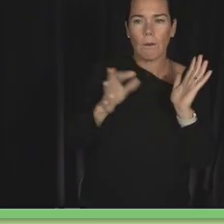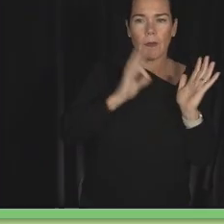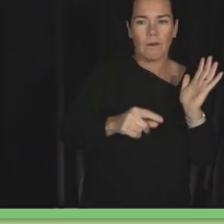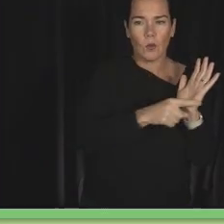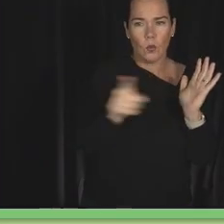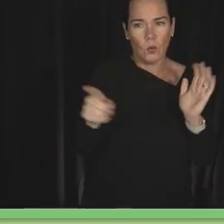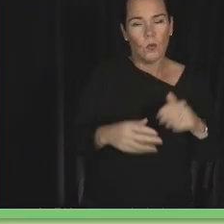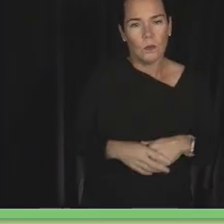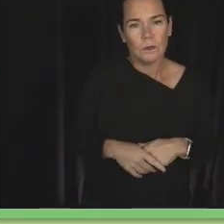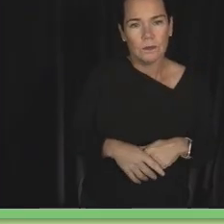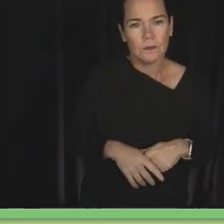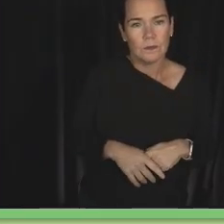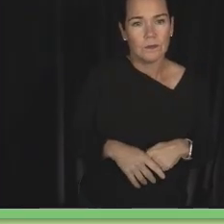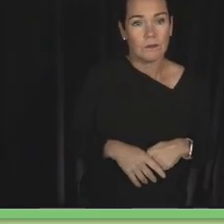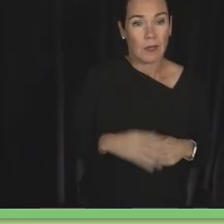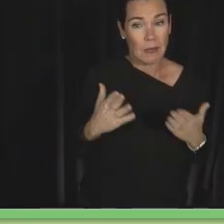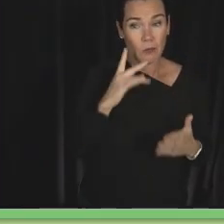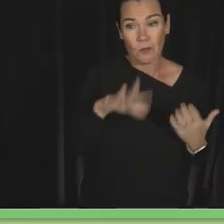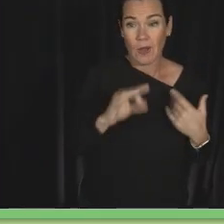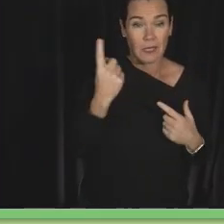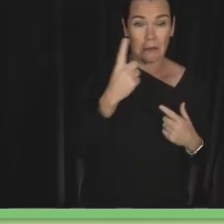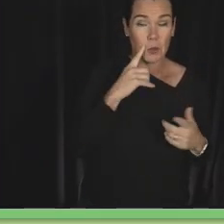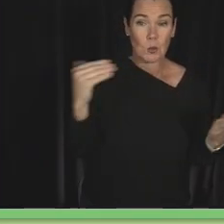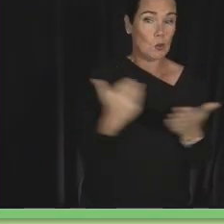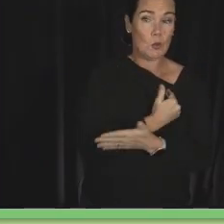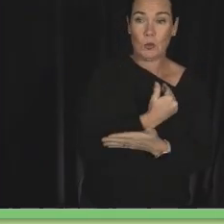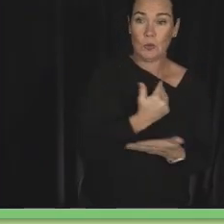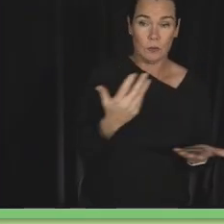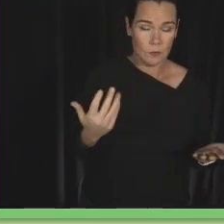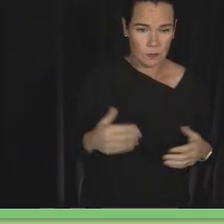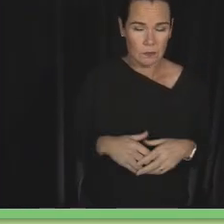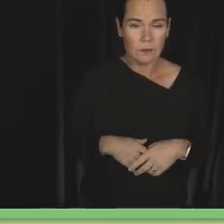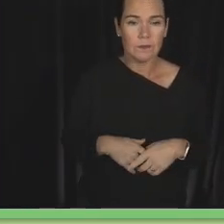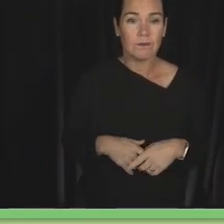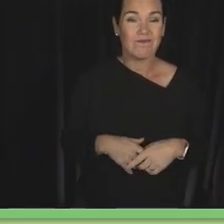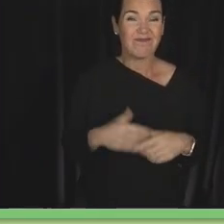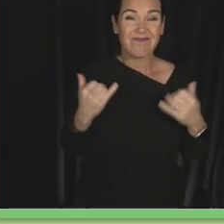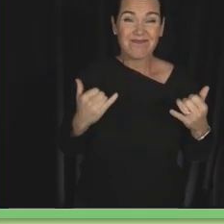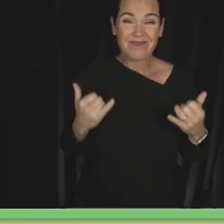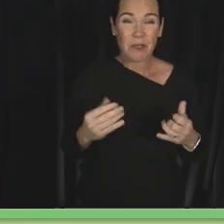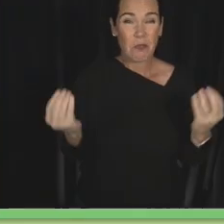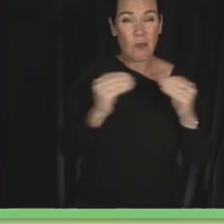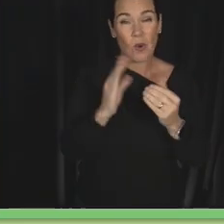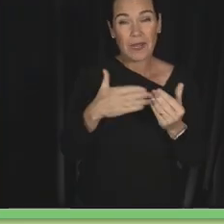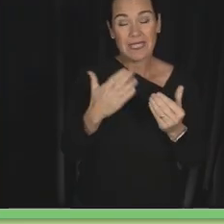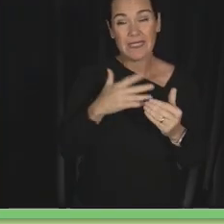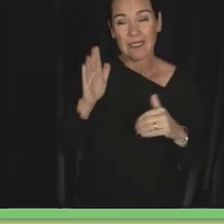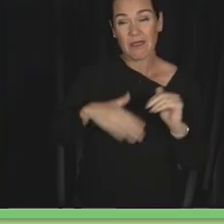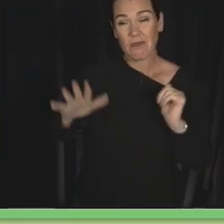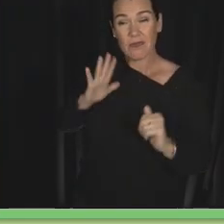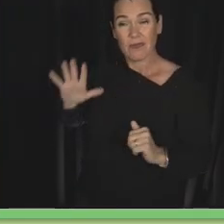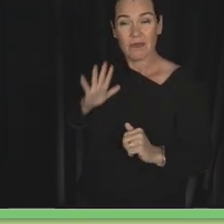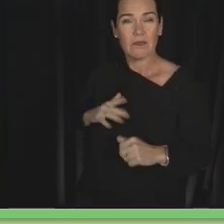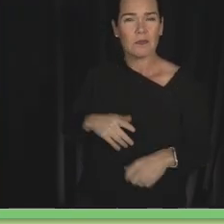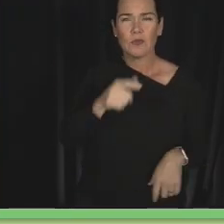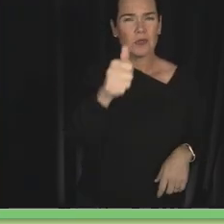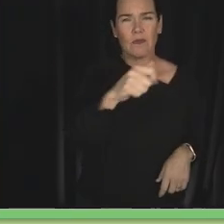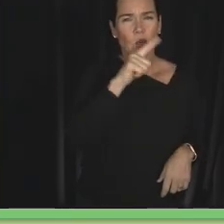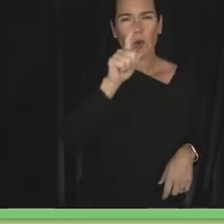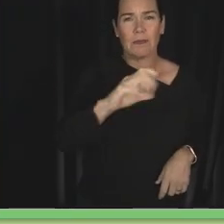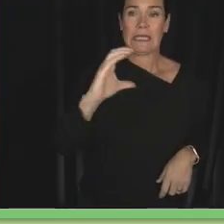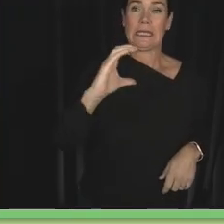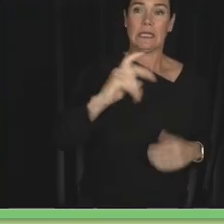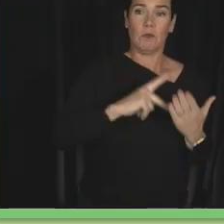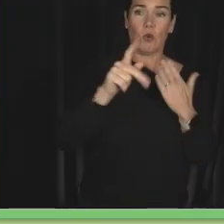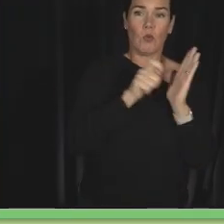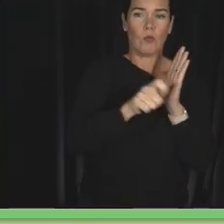surprising. And truthfully, doing it these days is easier than ever. You don't need to be a C programmer to ask